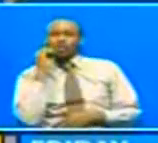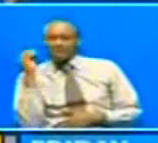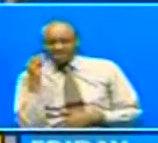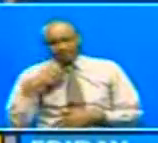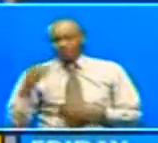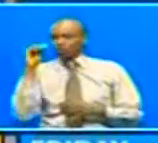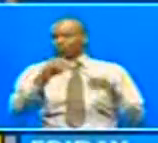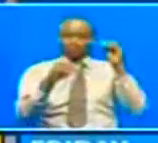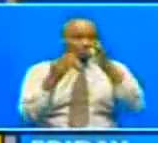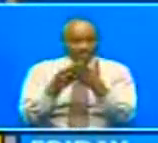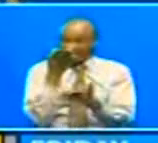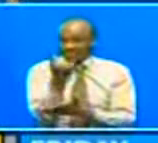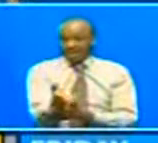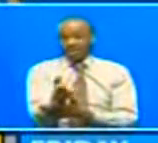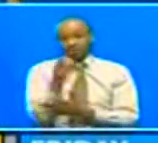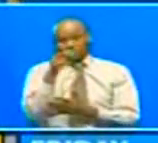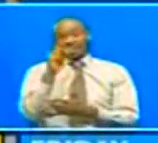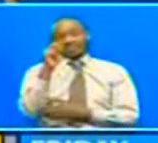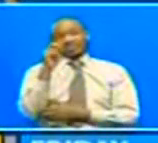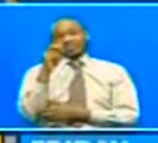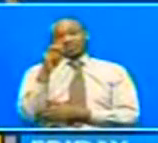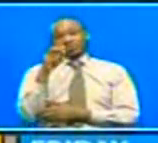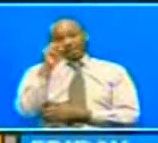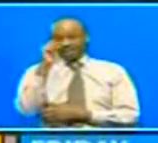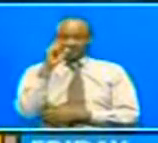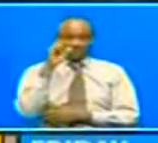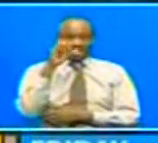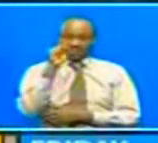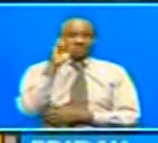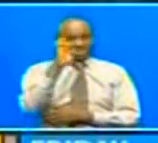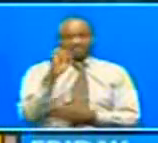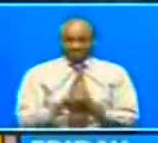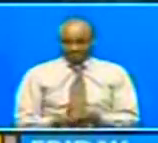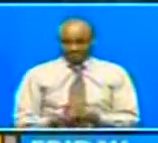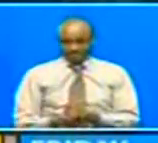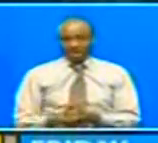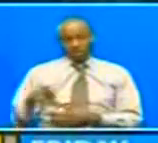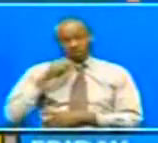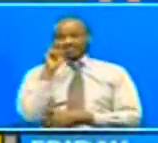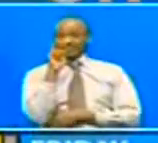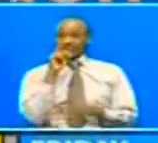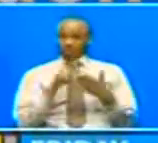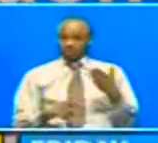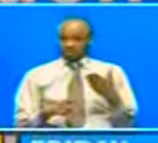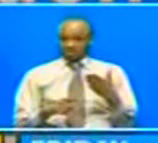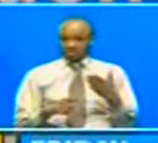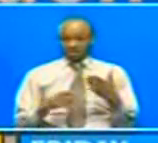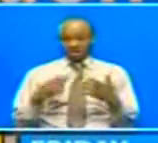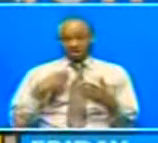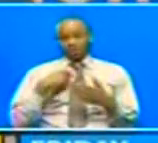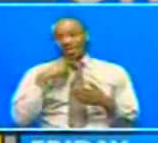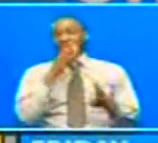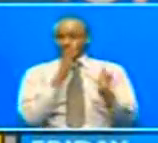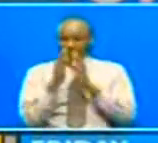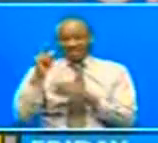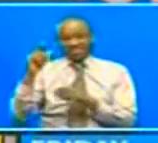investment into listed Kenyan companies. And we see another simple role, which is preparing